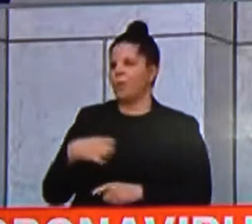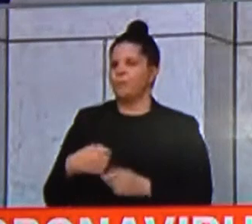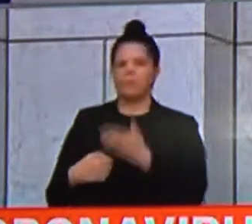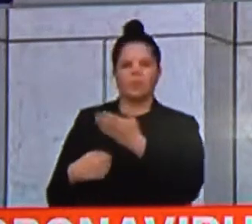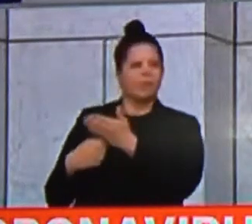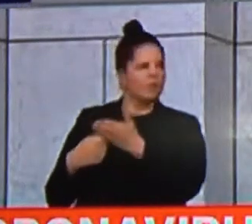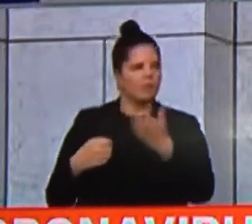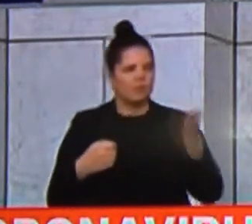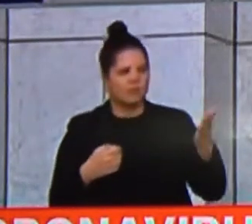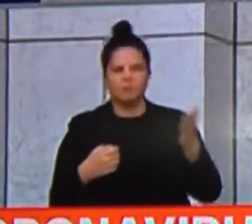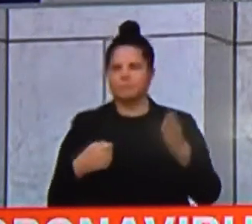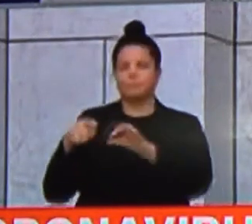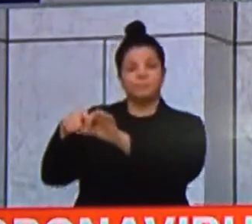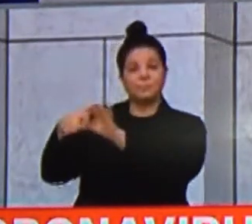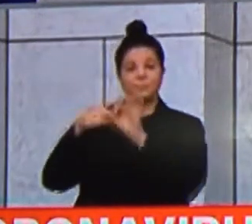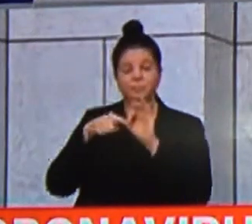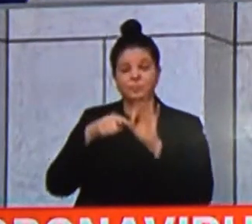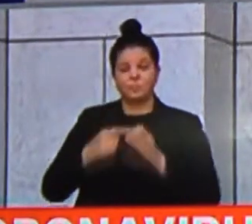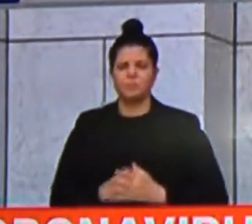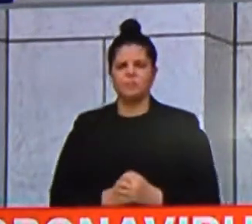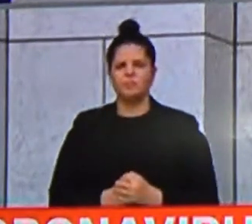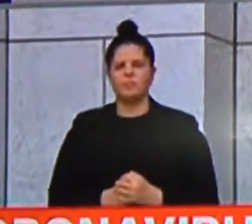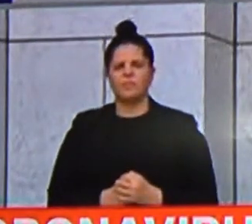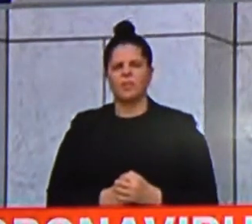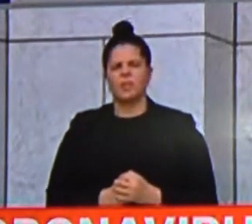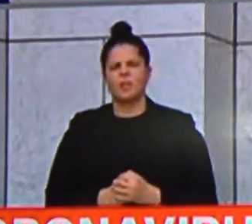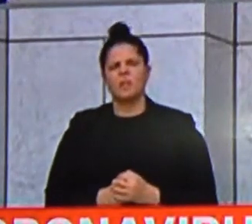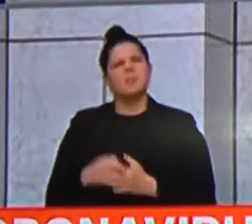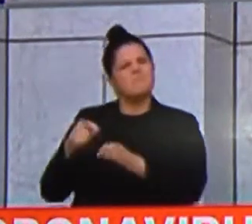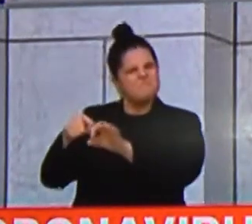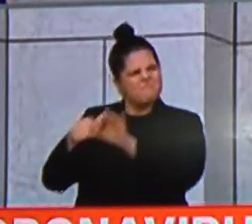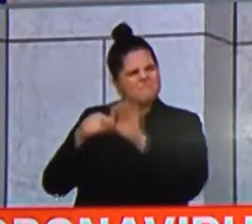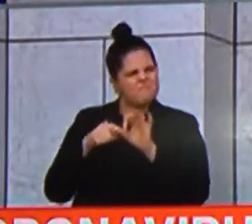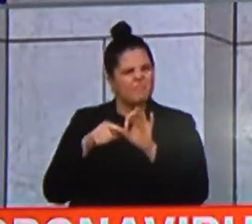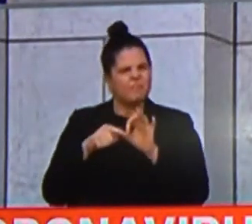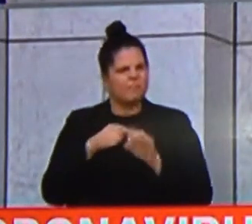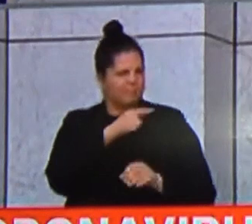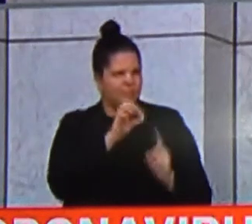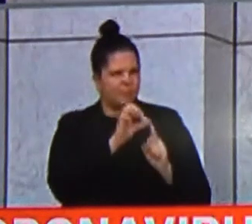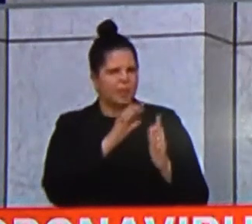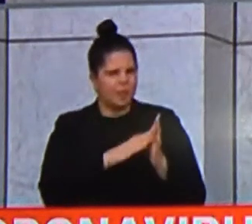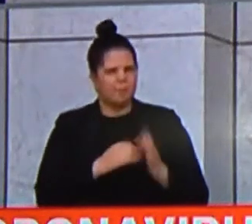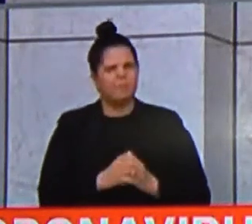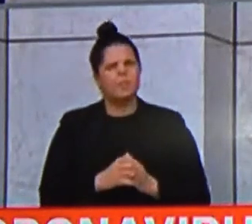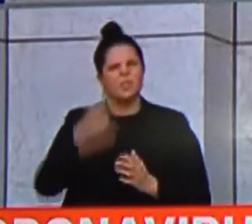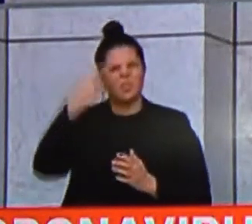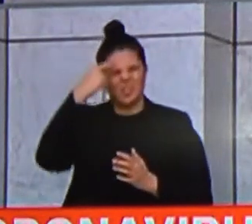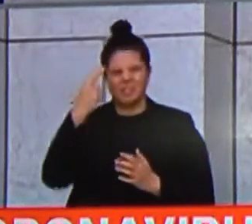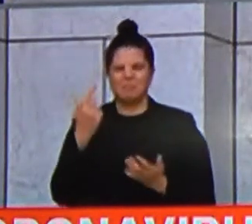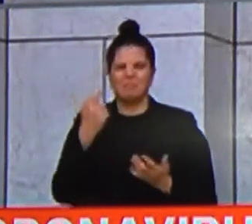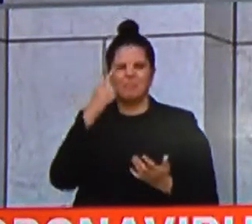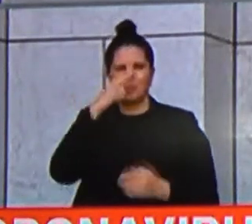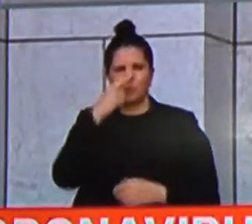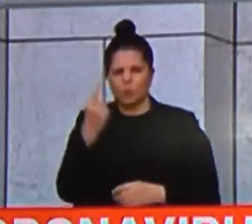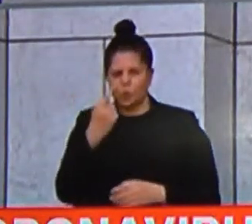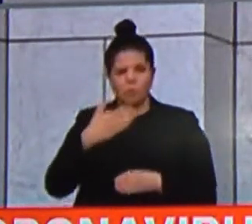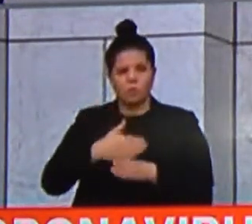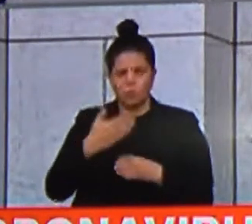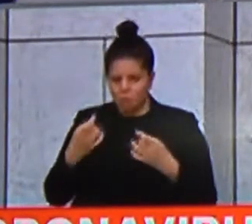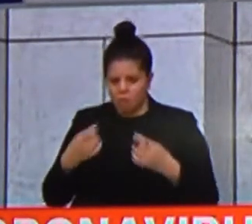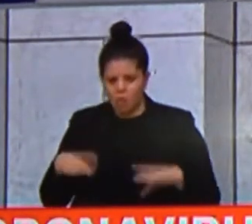stronger. This is going to be incredibly tough, economically, as well as from a health point of view. But